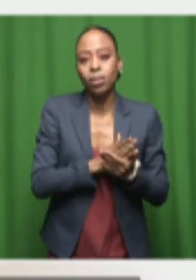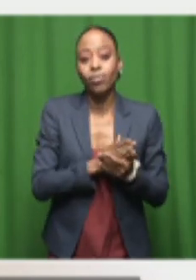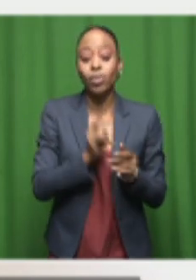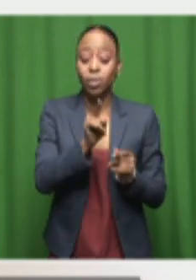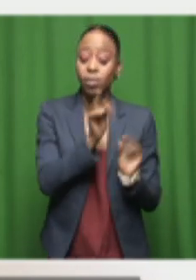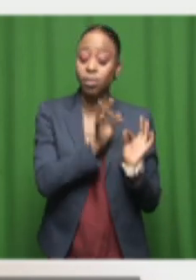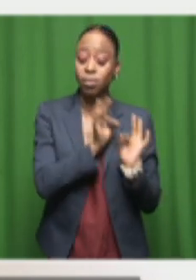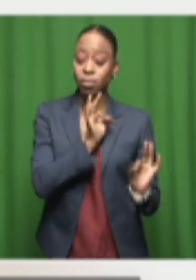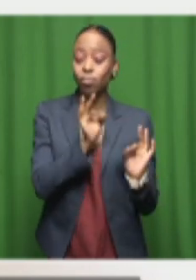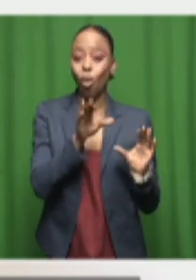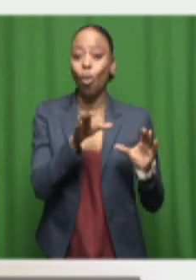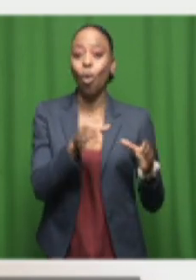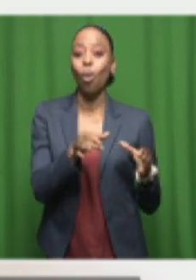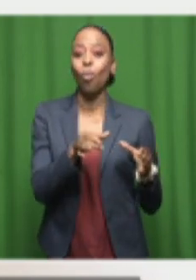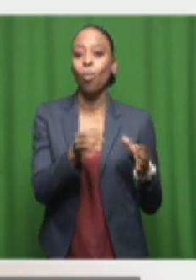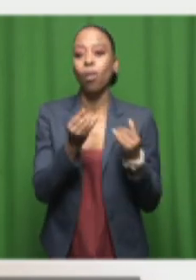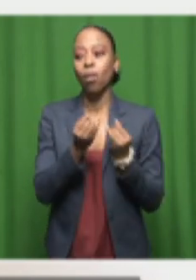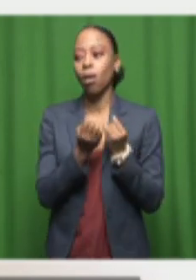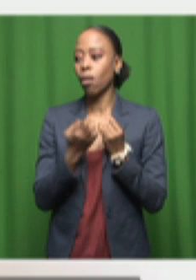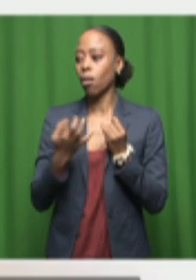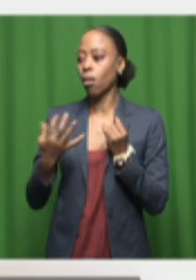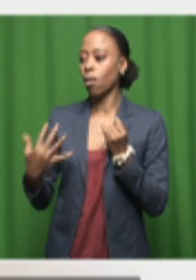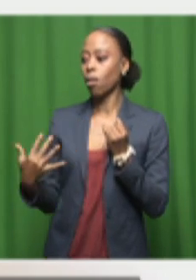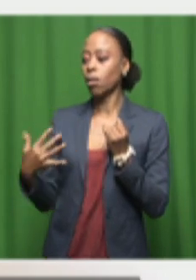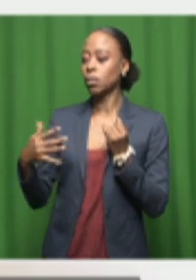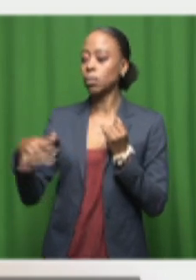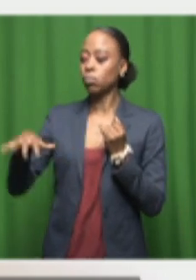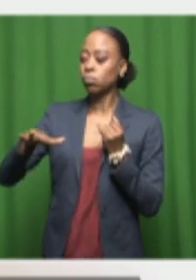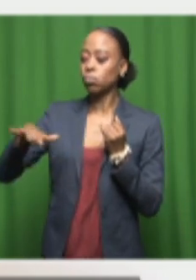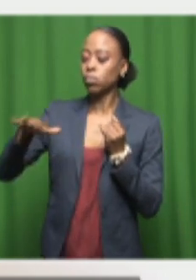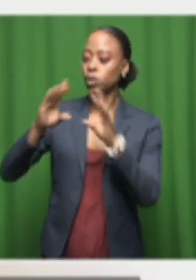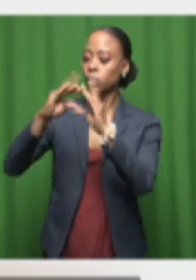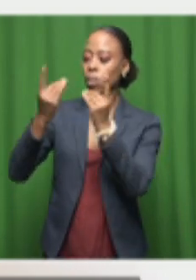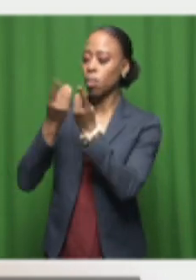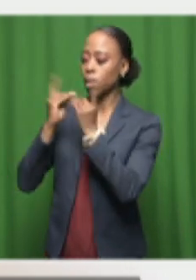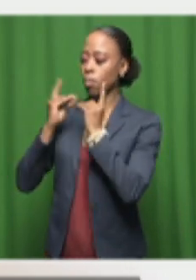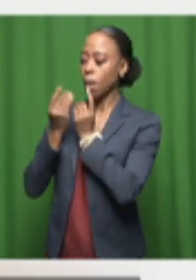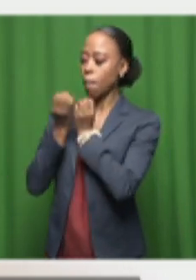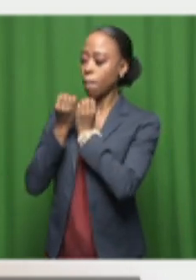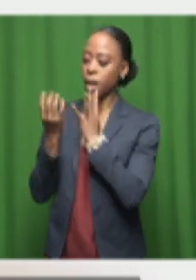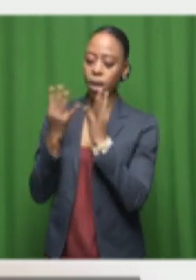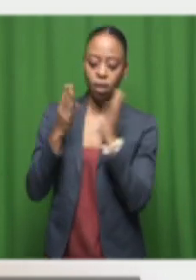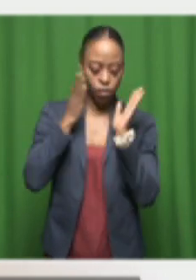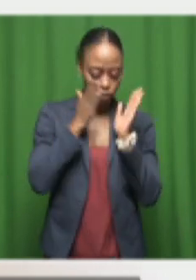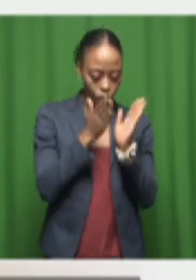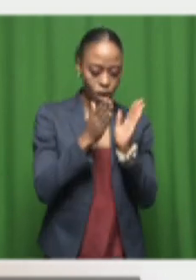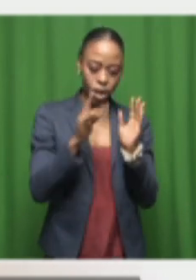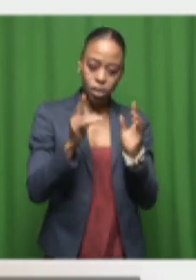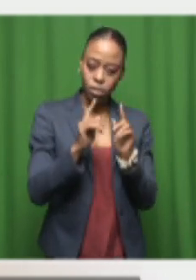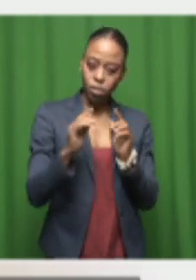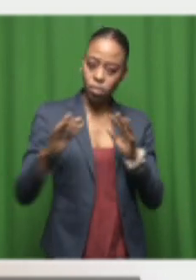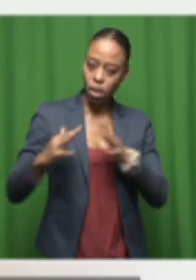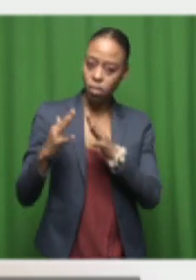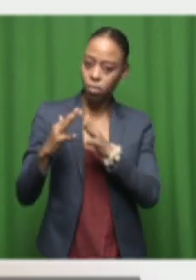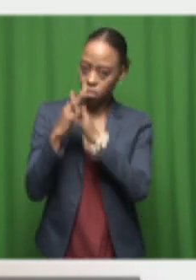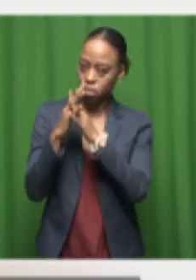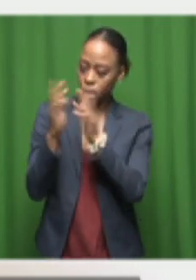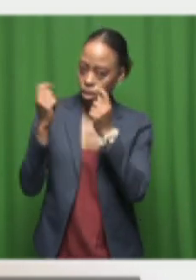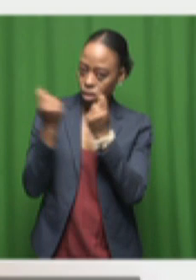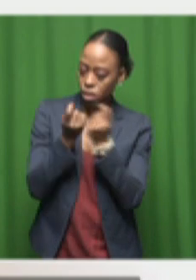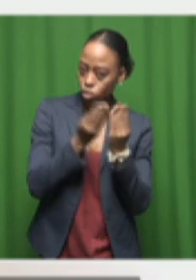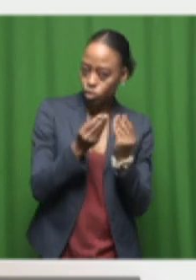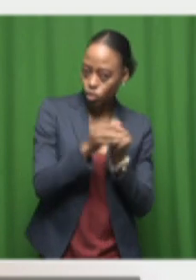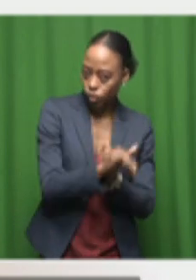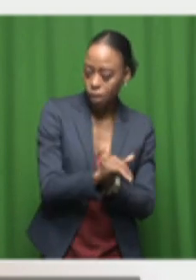groups, and taking this multi-sectoral approach will help for us to focus and address this. We've already